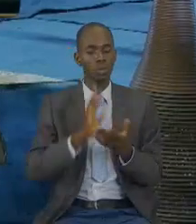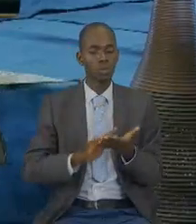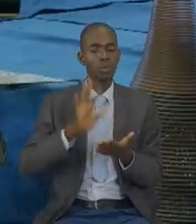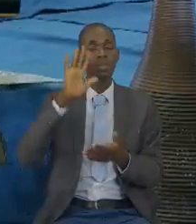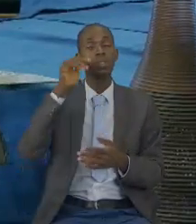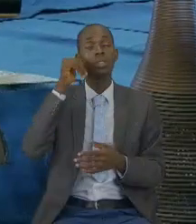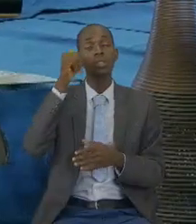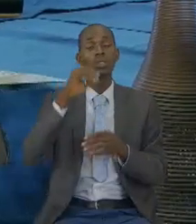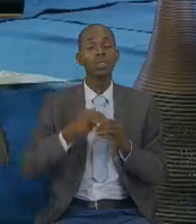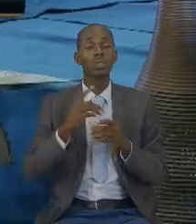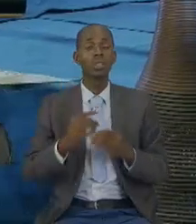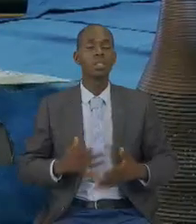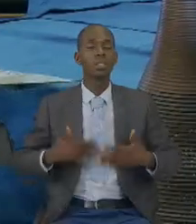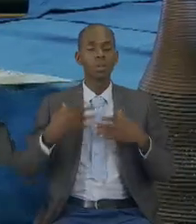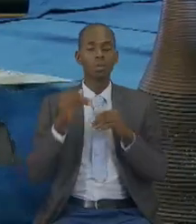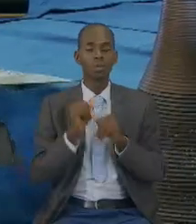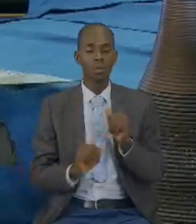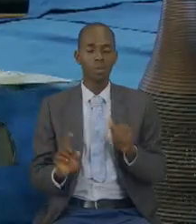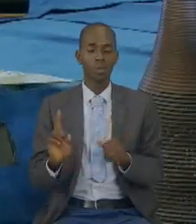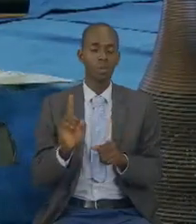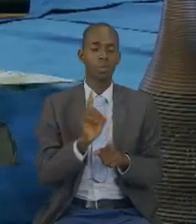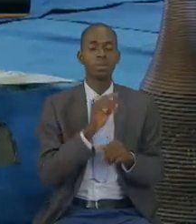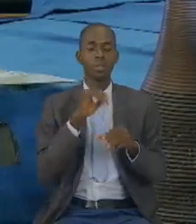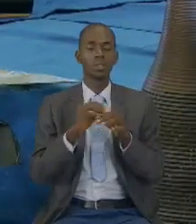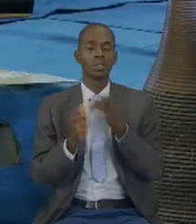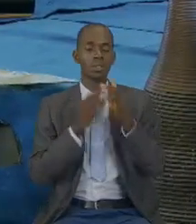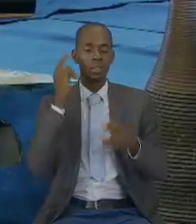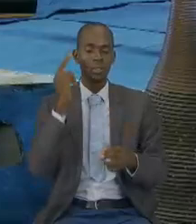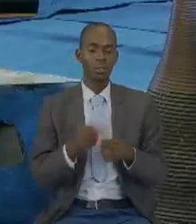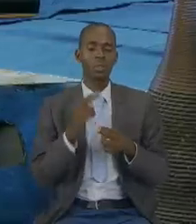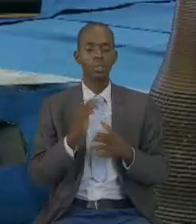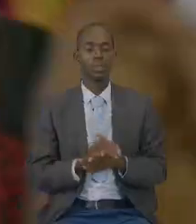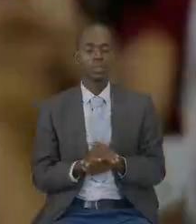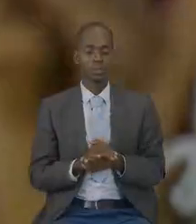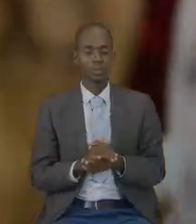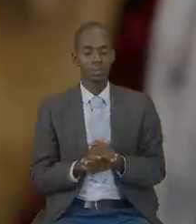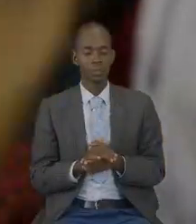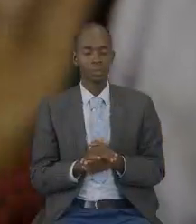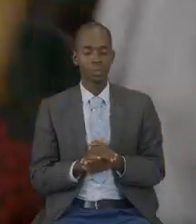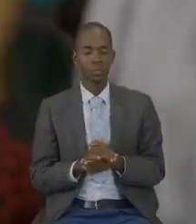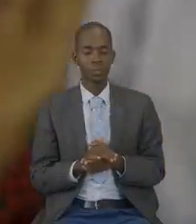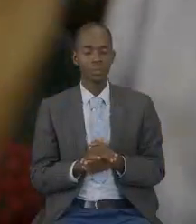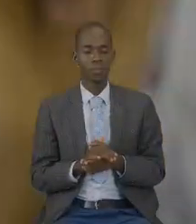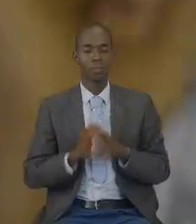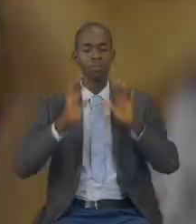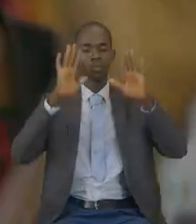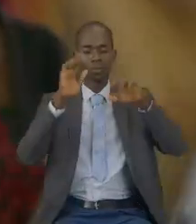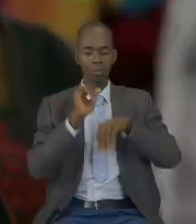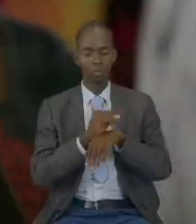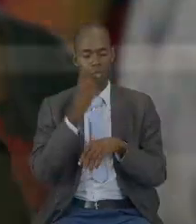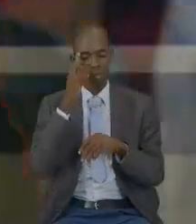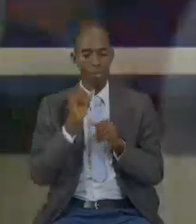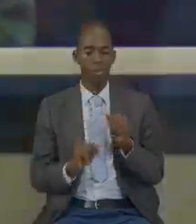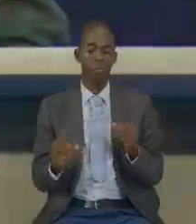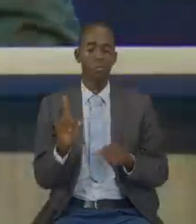yourself in the life of everyone in Jesus' name. Miracle for